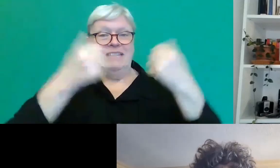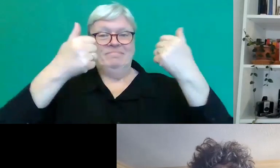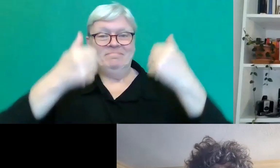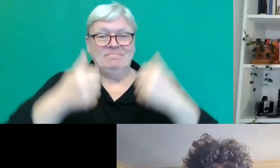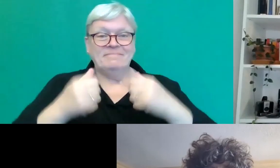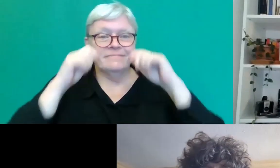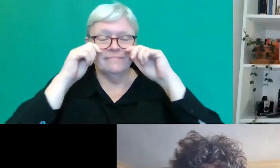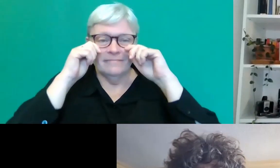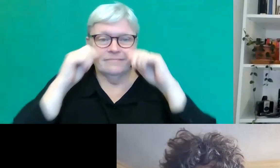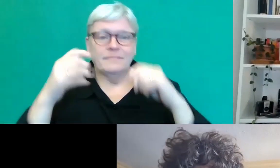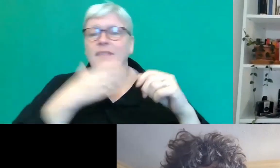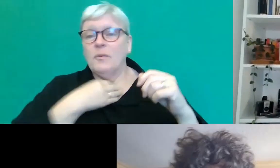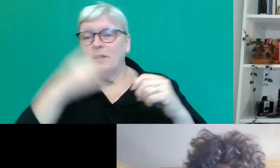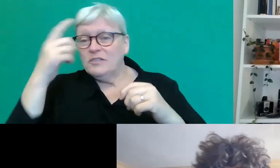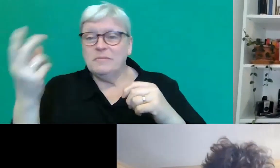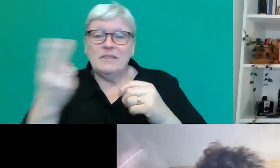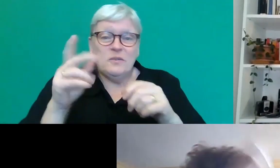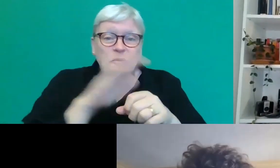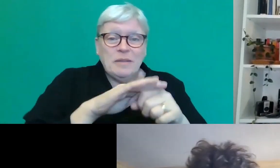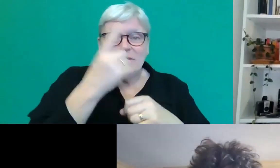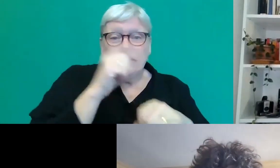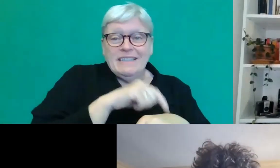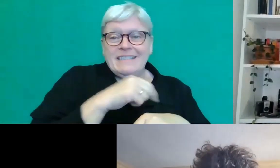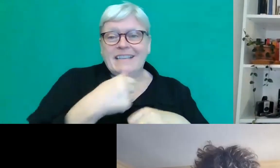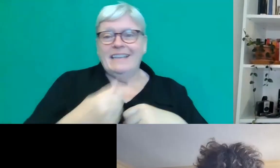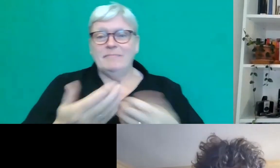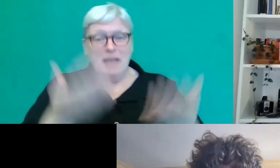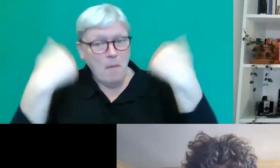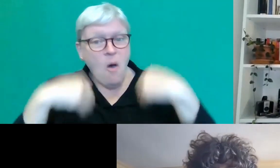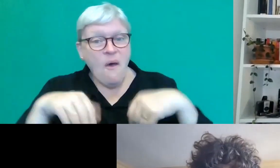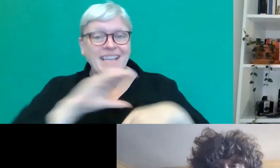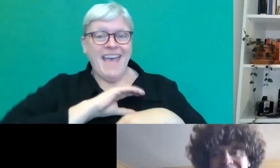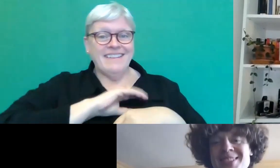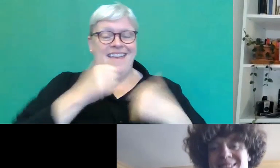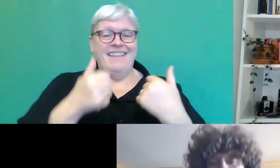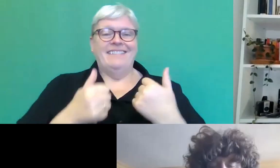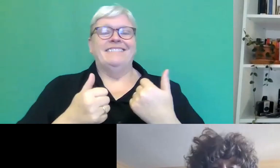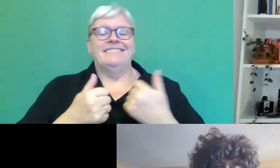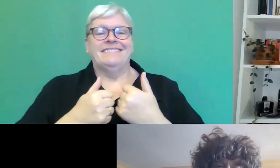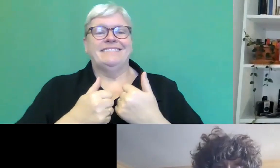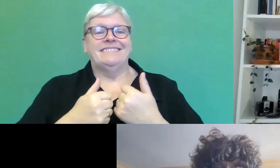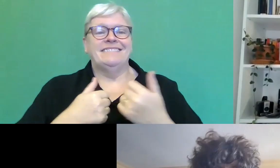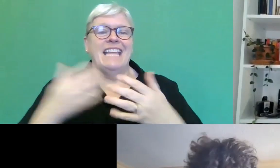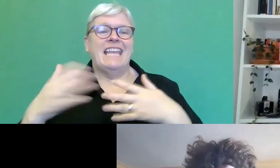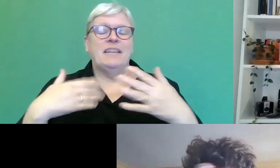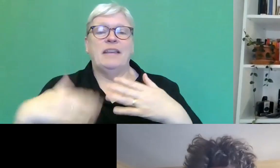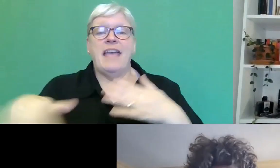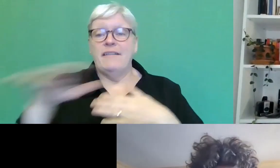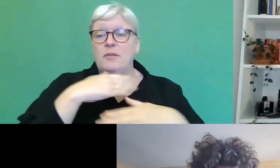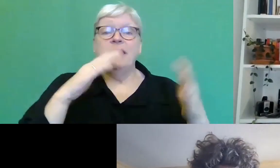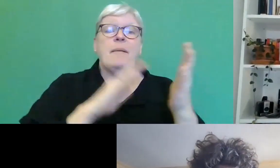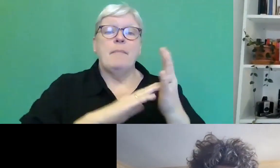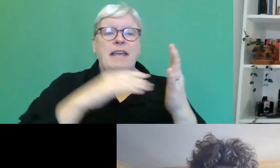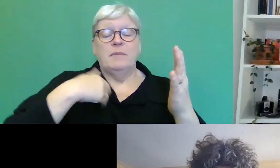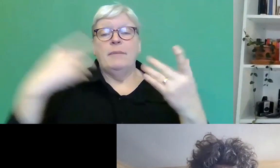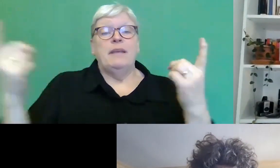I wish I could be in two places at once, honestly. Come on over. So everybody, Michael and I met